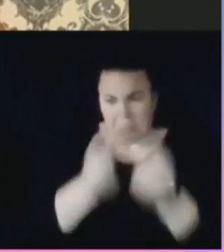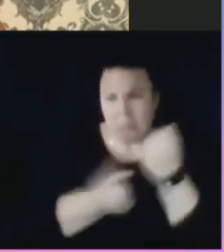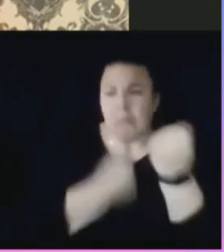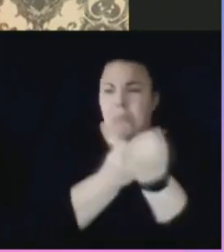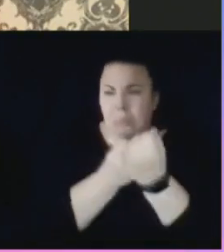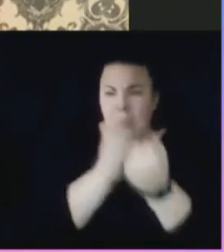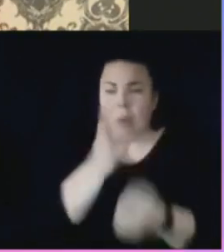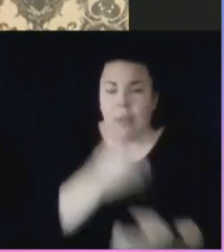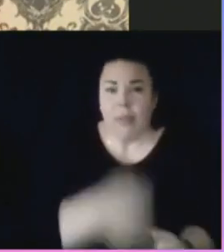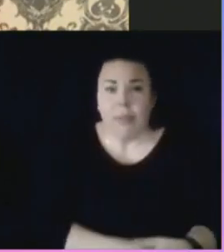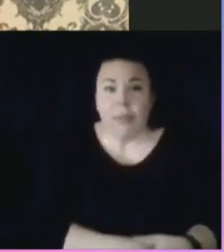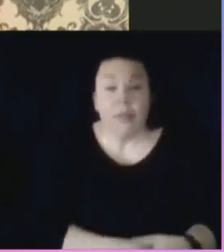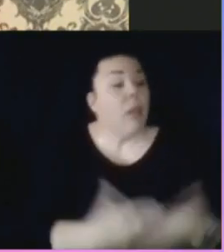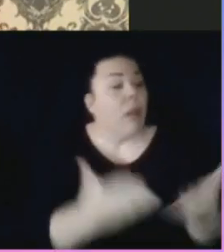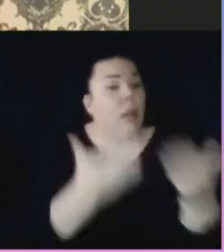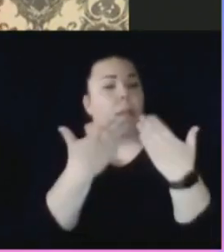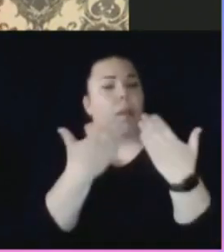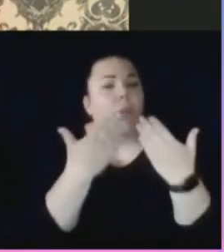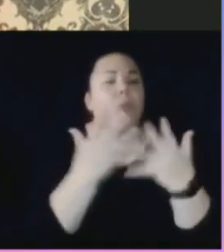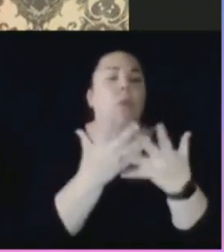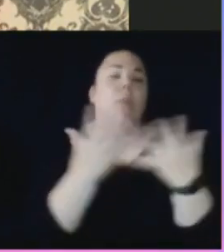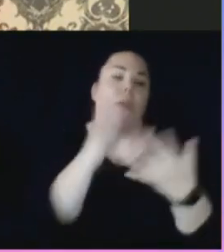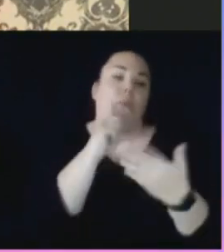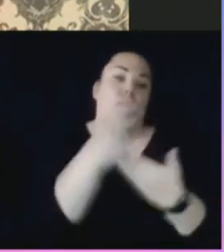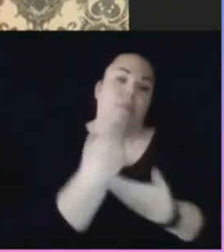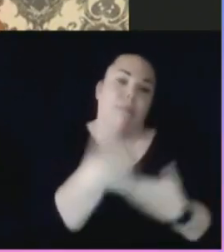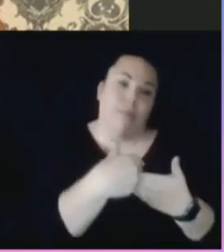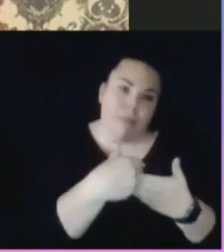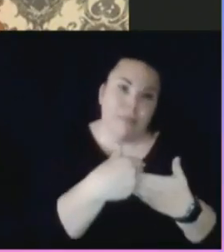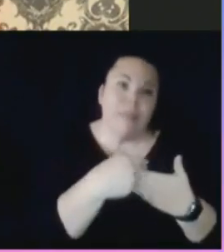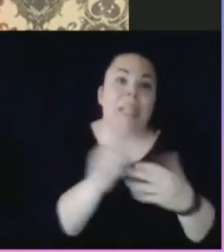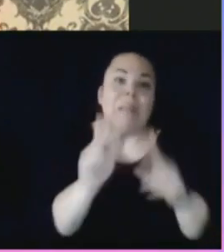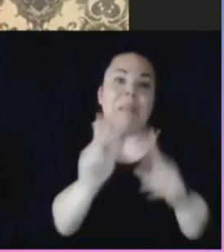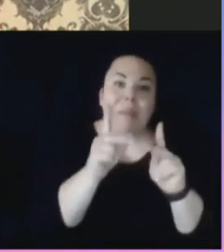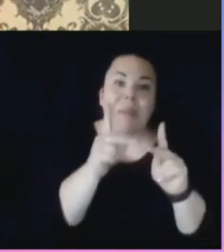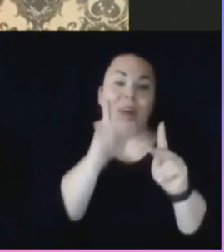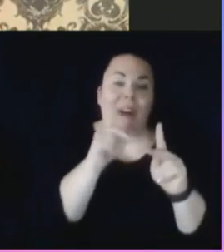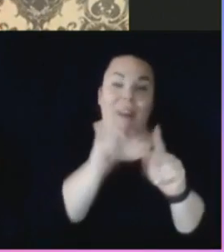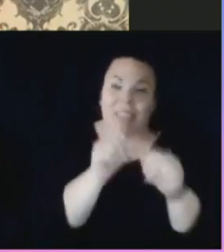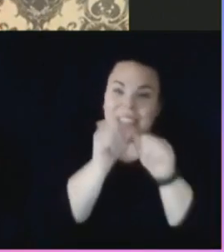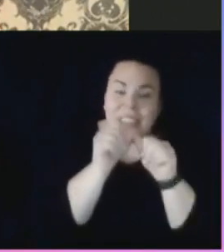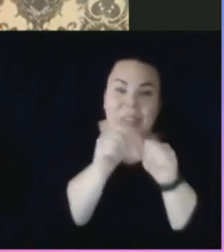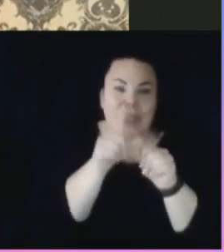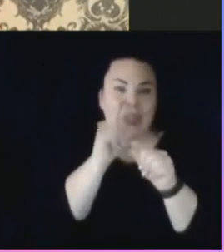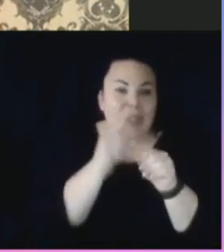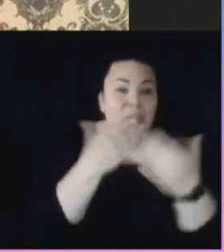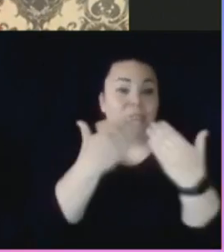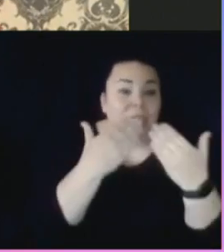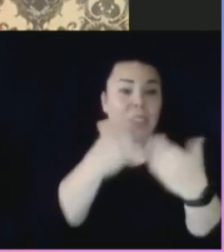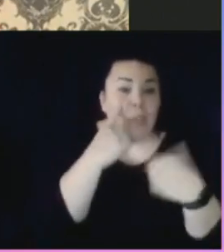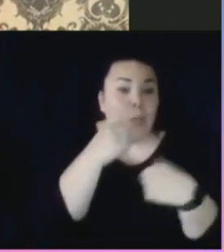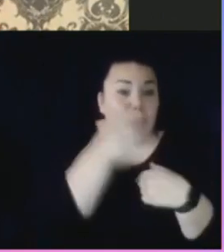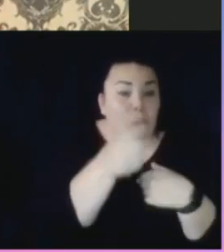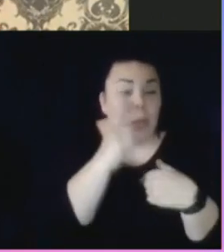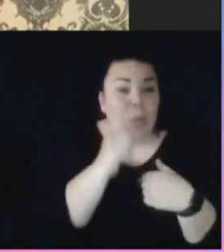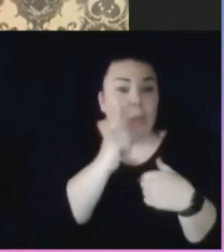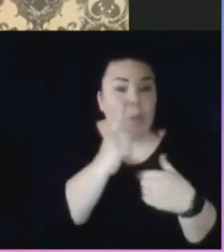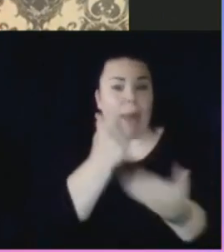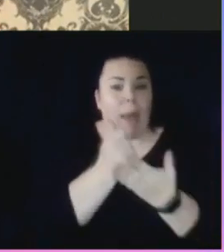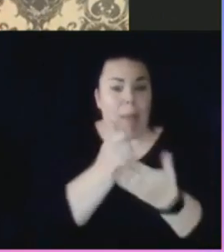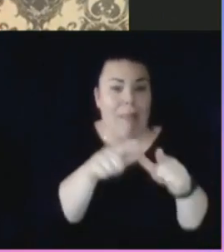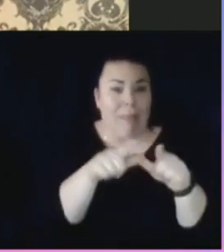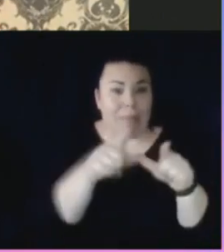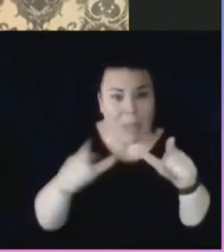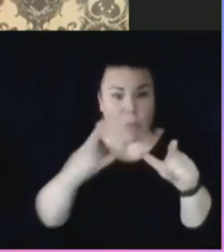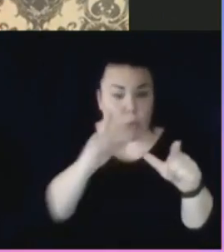Well, thank you so much for joining us. People are continuing to thank you for helping to give language and expression to things that they did not